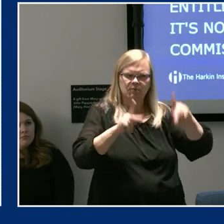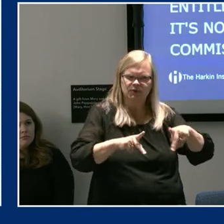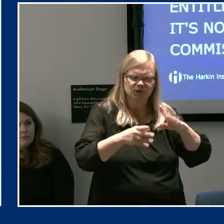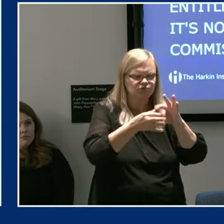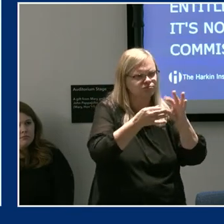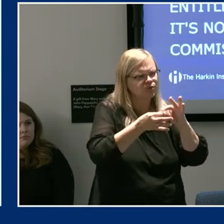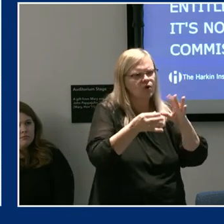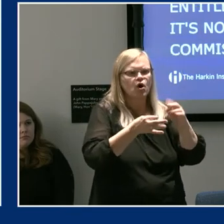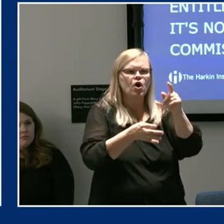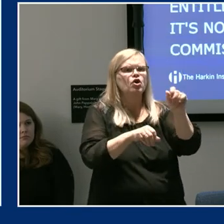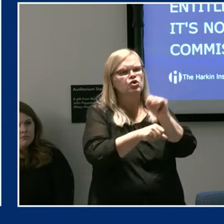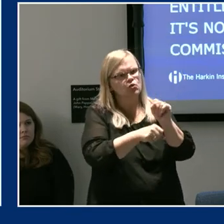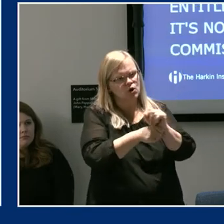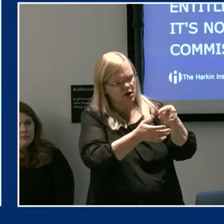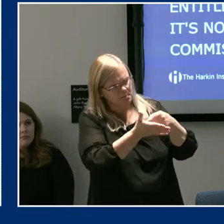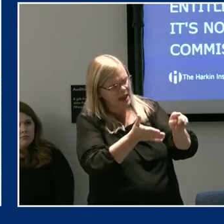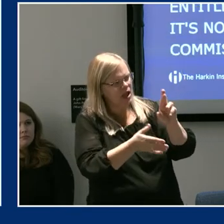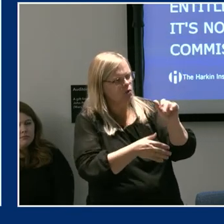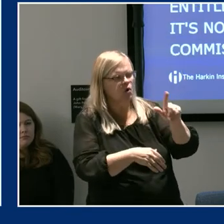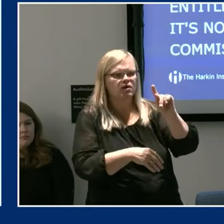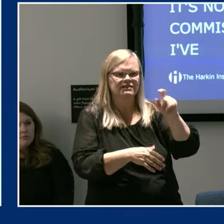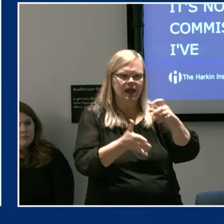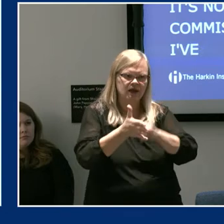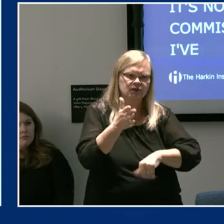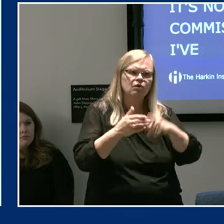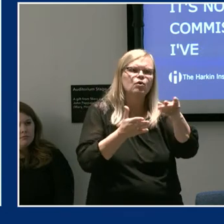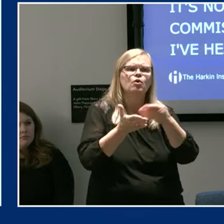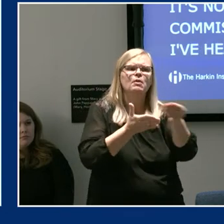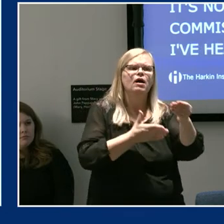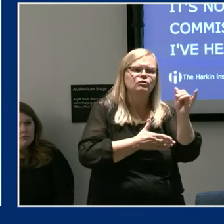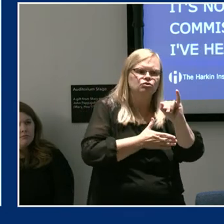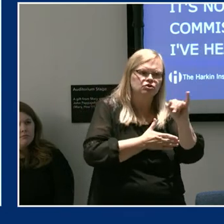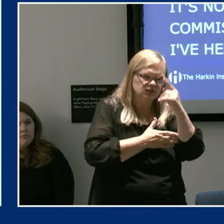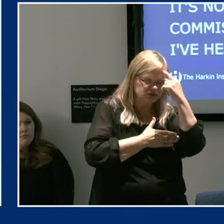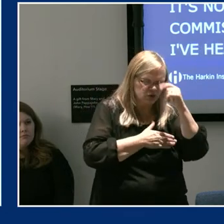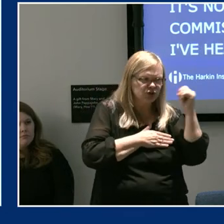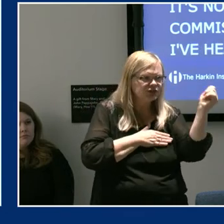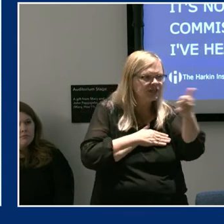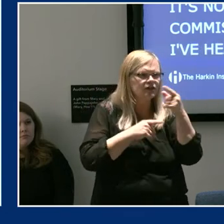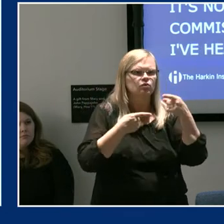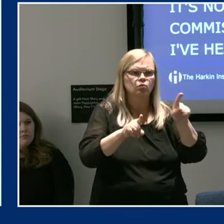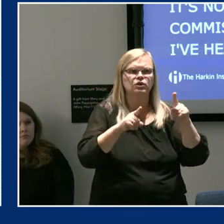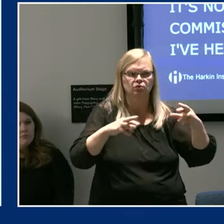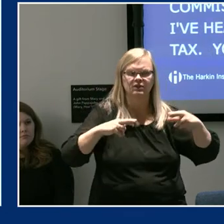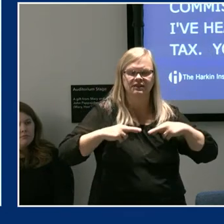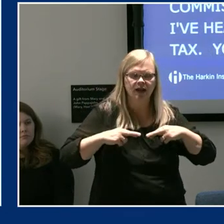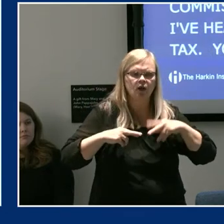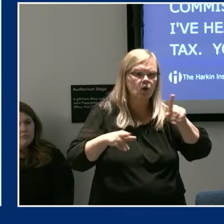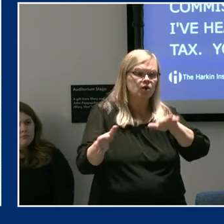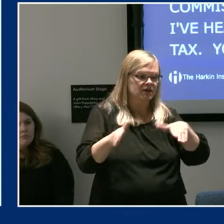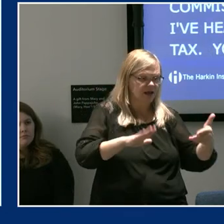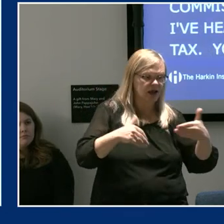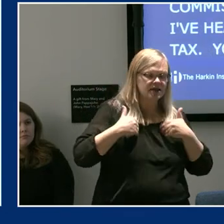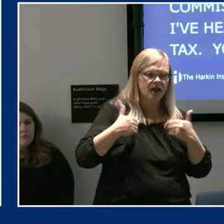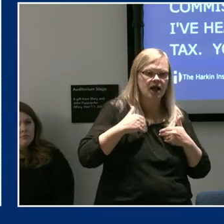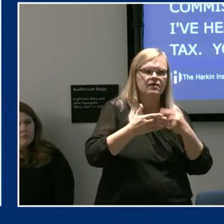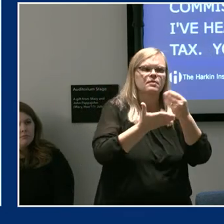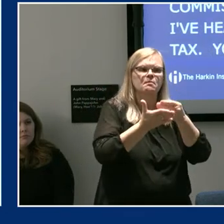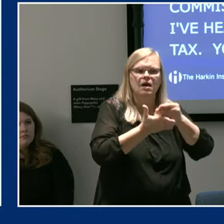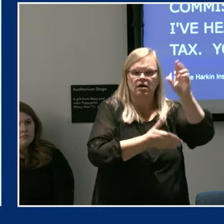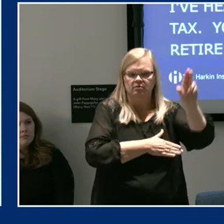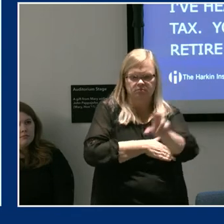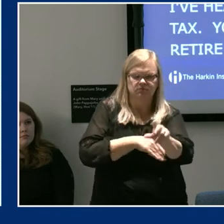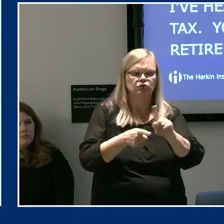you pay your payroll tax, you're buying insurance for when you retire or if you die young for your family or